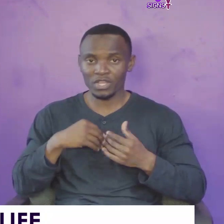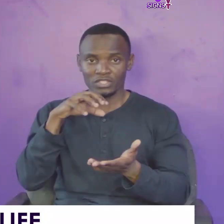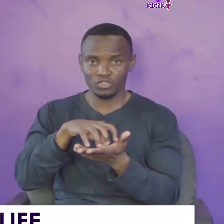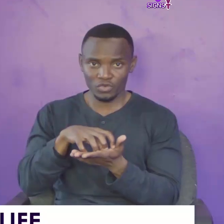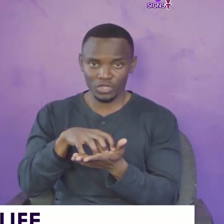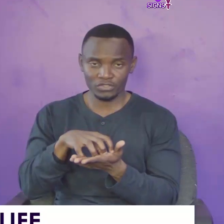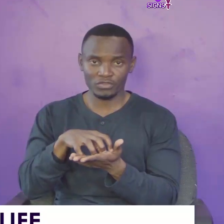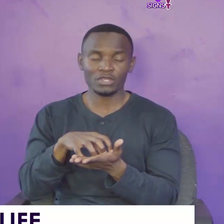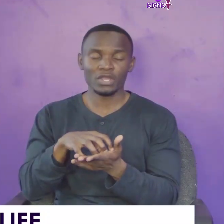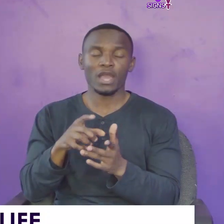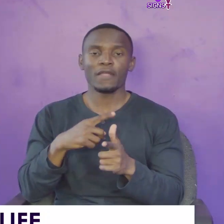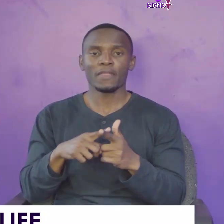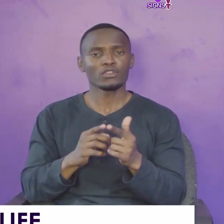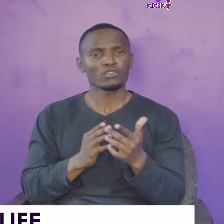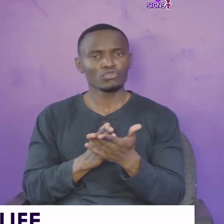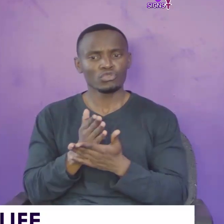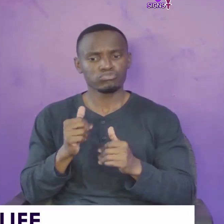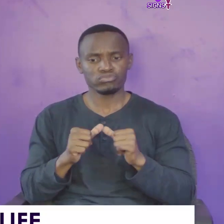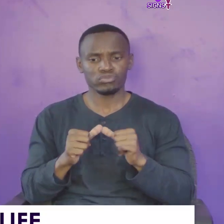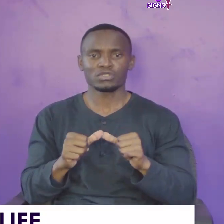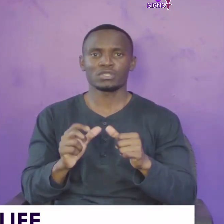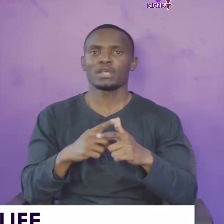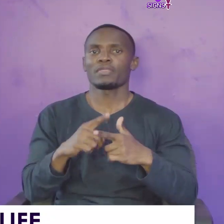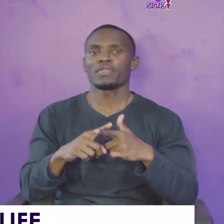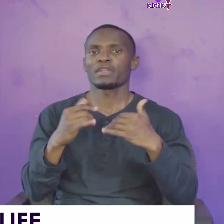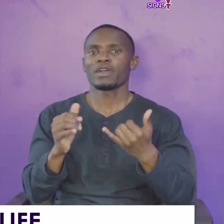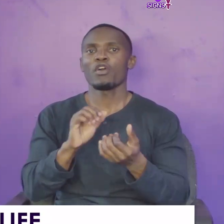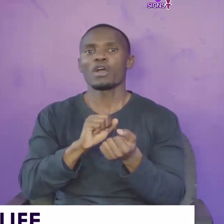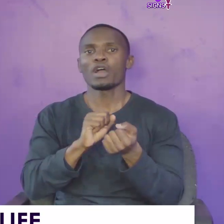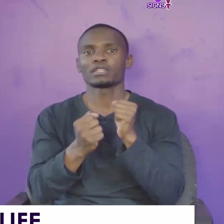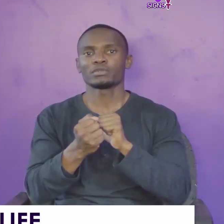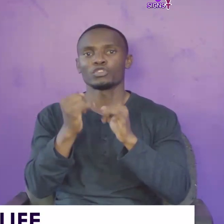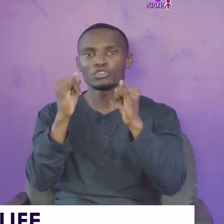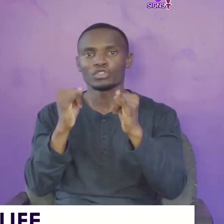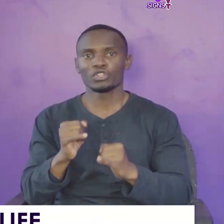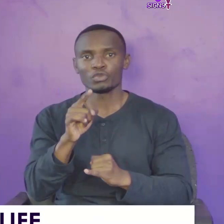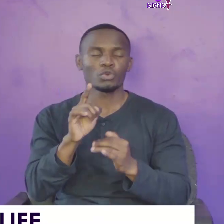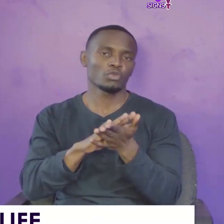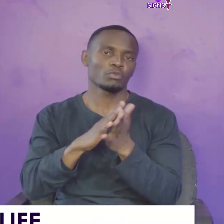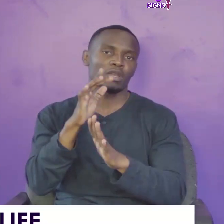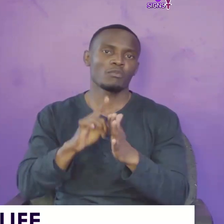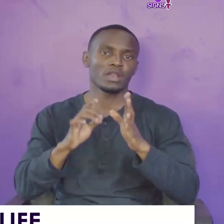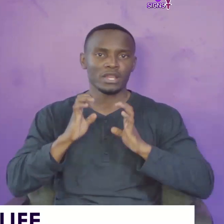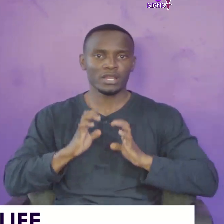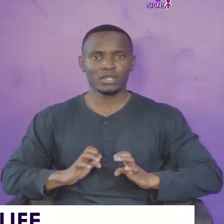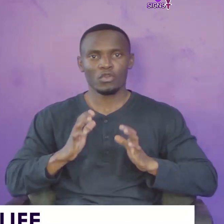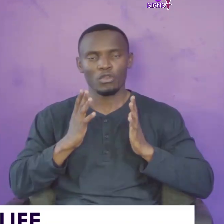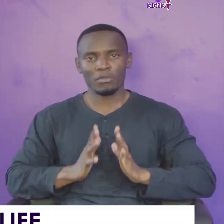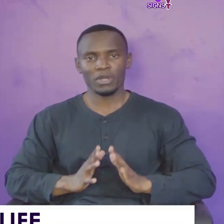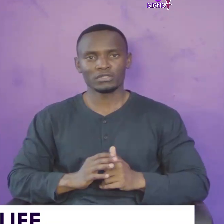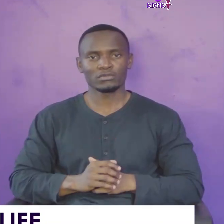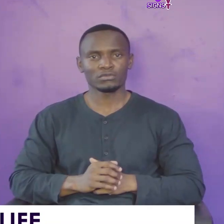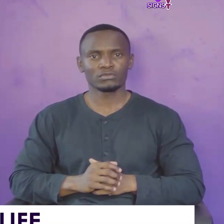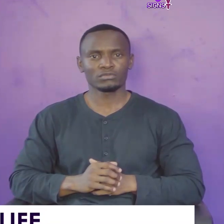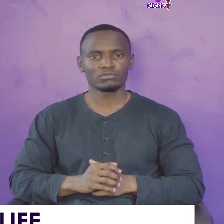that you, through consistency, adaptability now to the new you, you become an ethical person. You're How able about to becoming carry on. relevant?